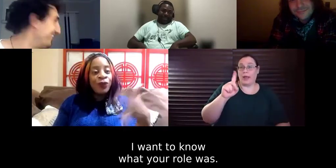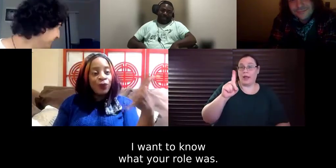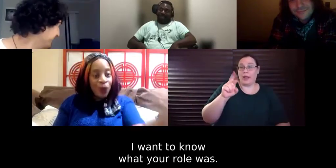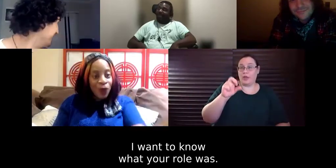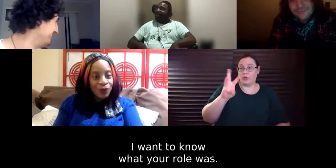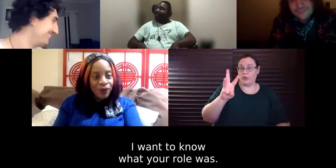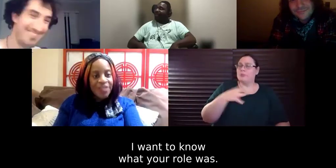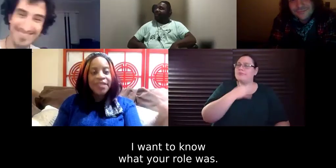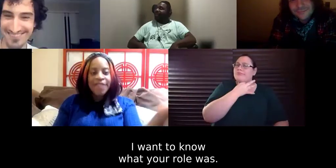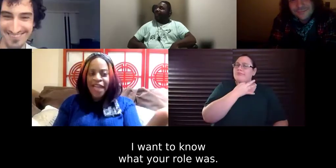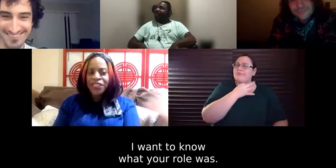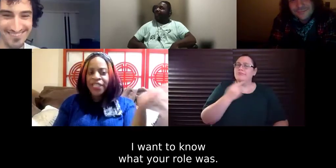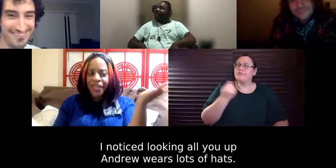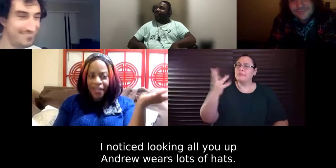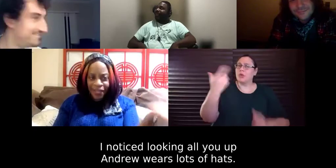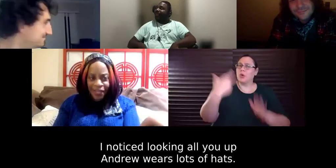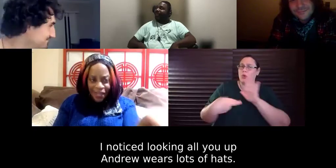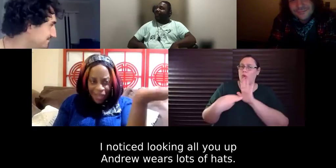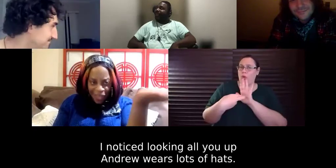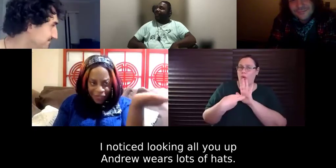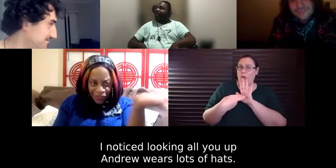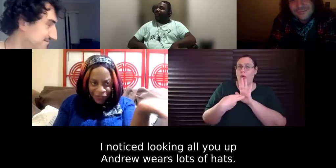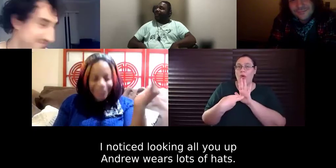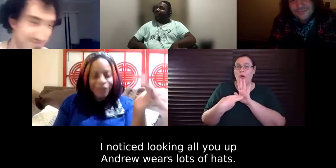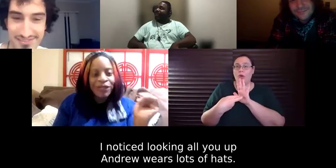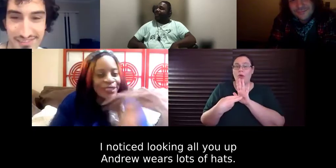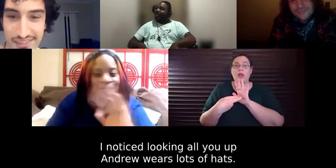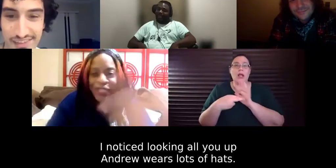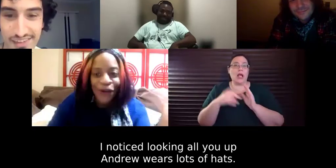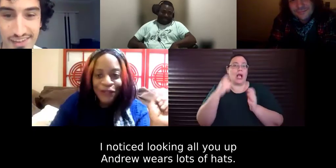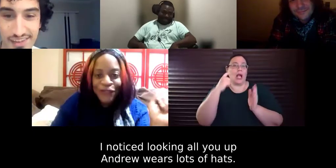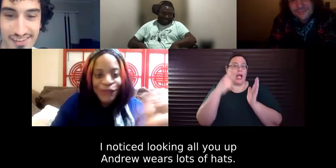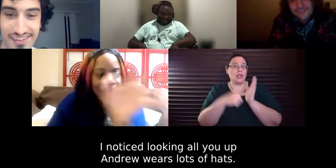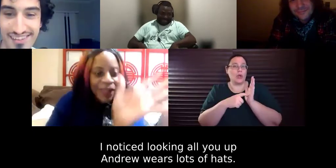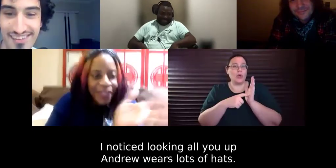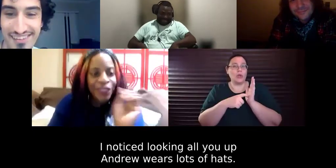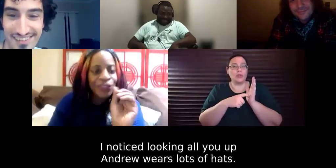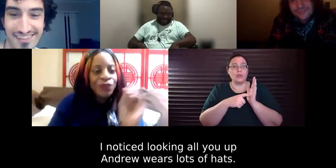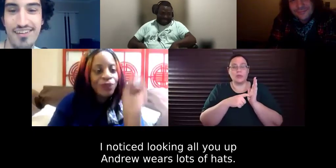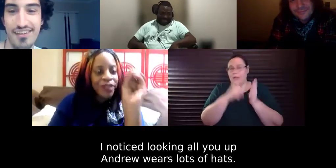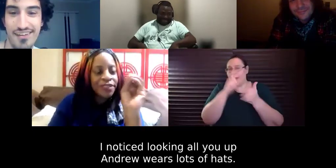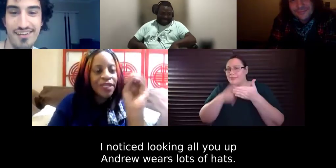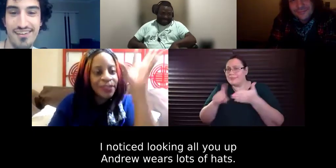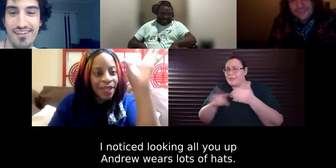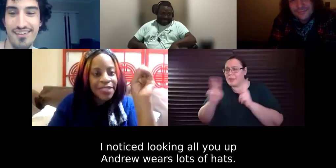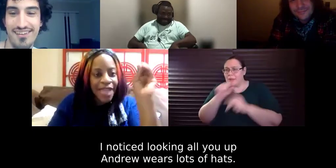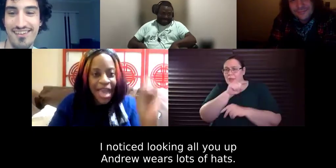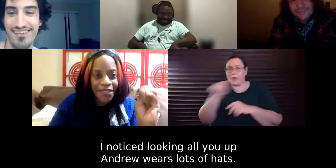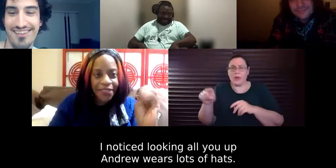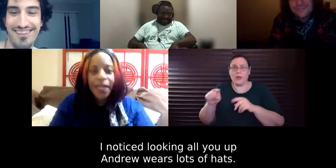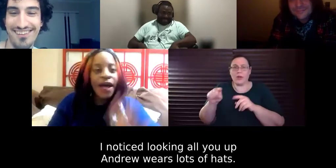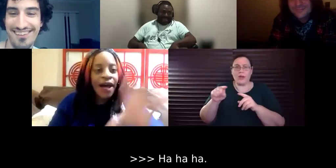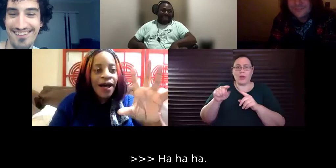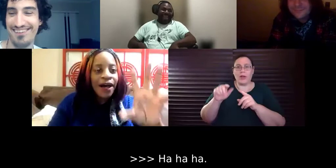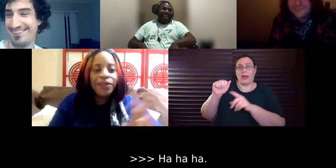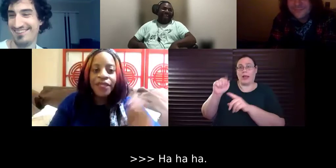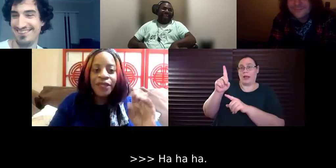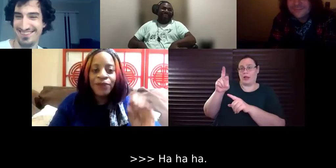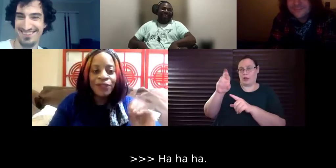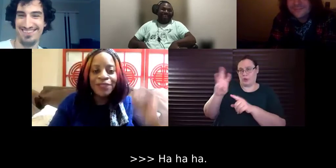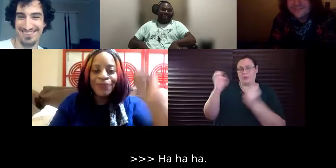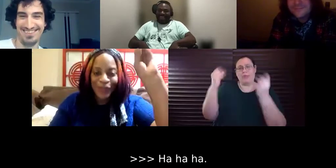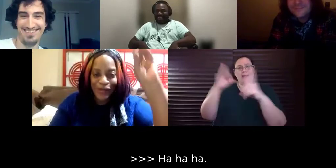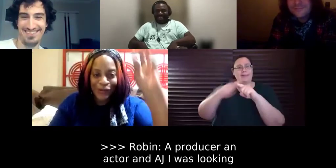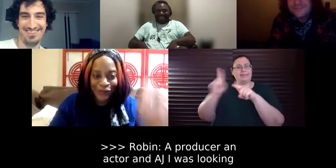what your role was. Because actually, I noticed that when I was looking all of you up, like Andrew wears lots of hats. He's